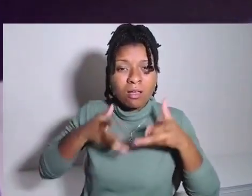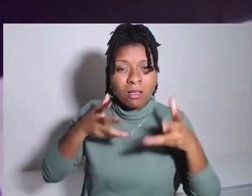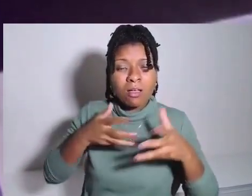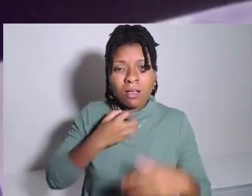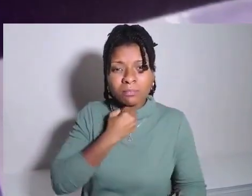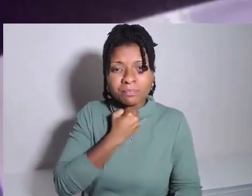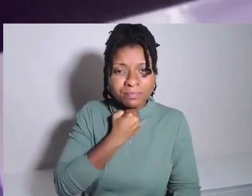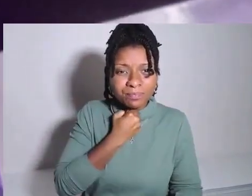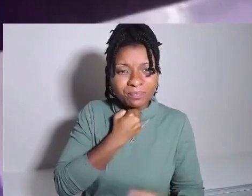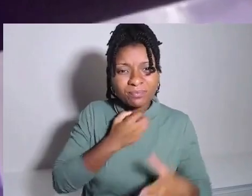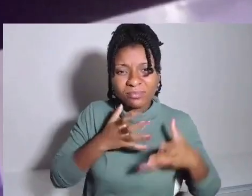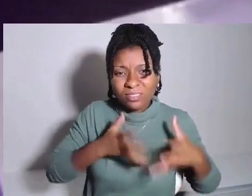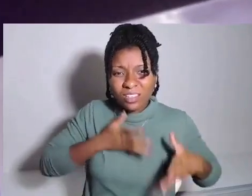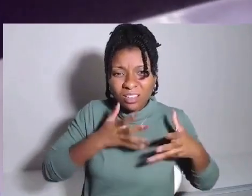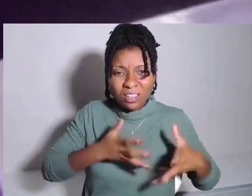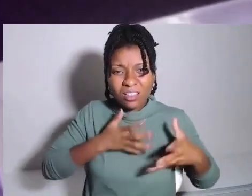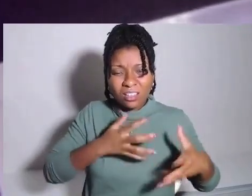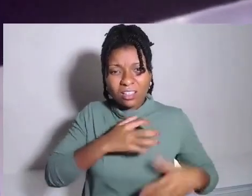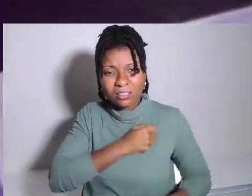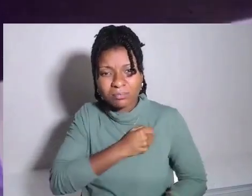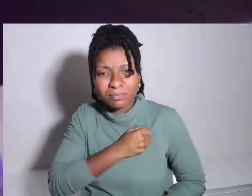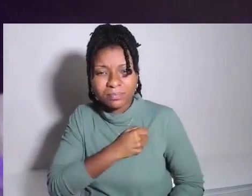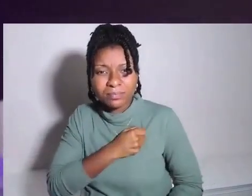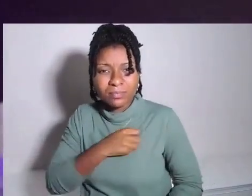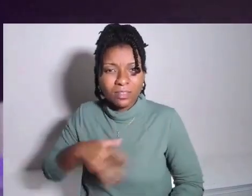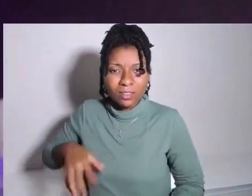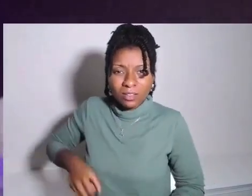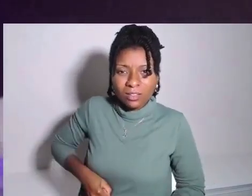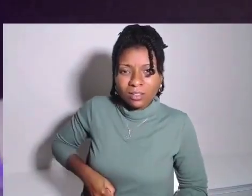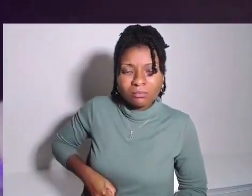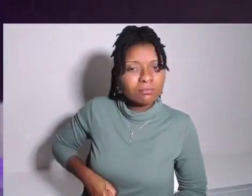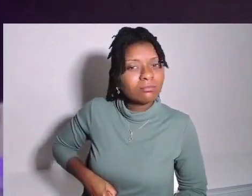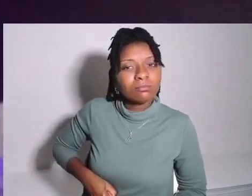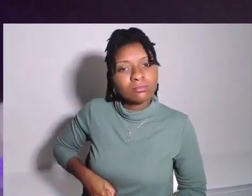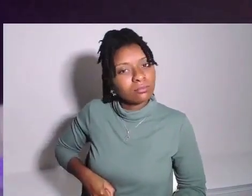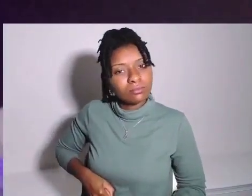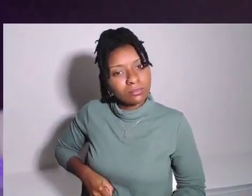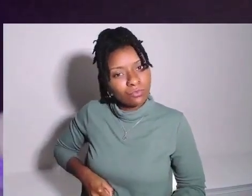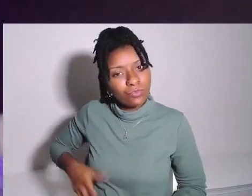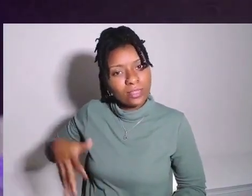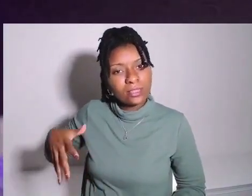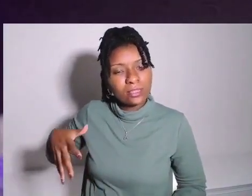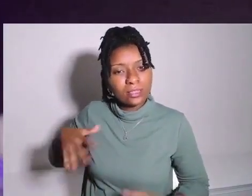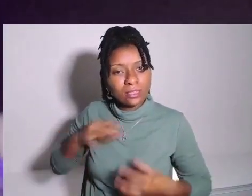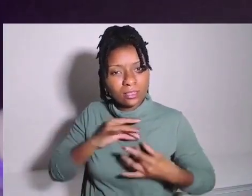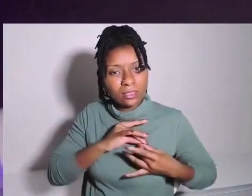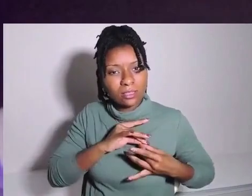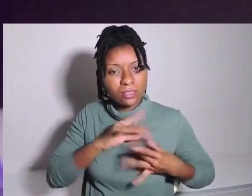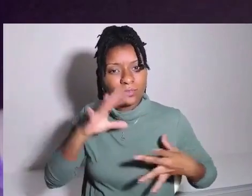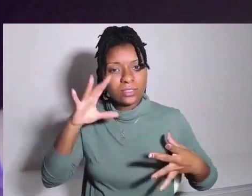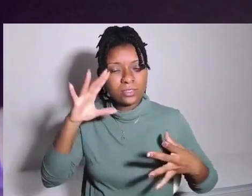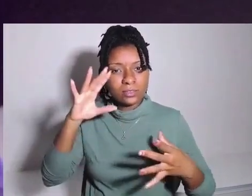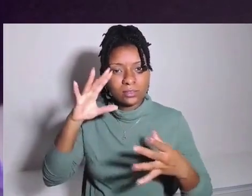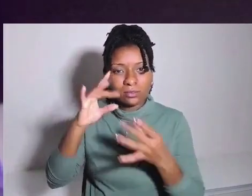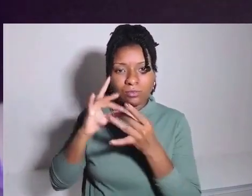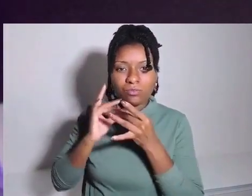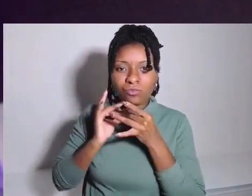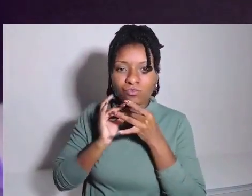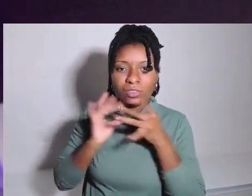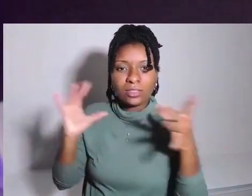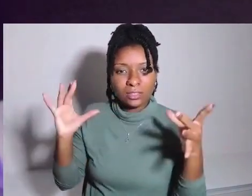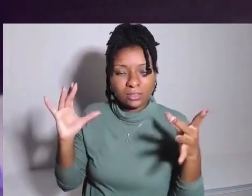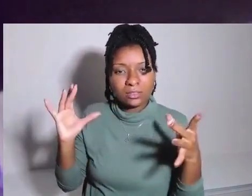long. There are plenty of ways to move it. I've shared a few. Grieving is one